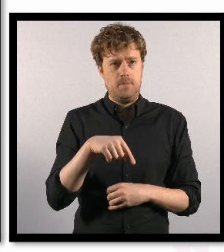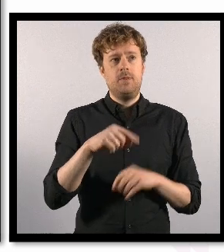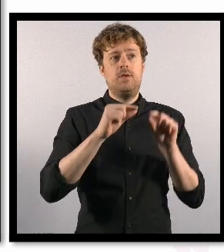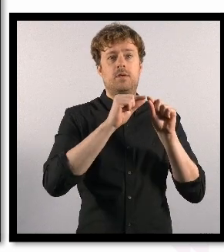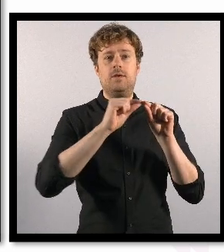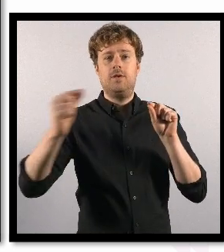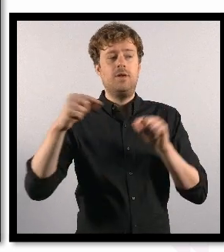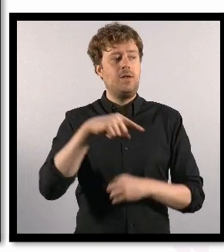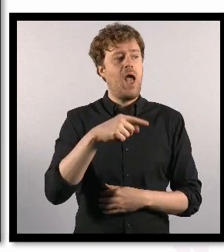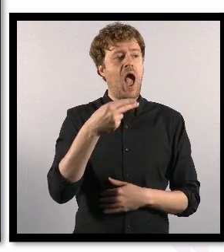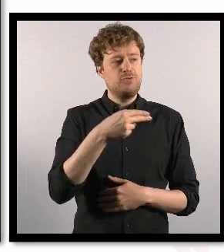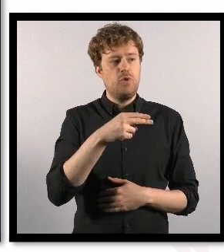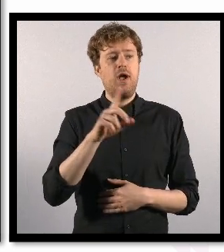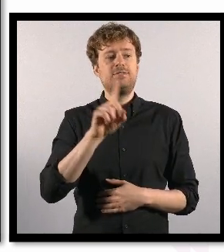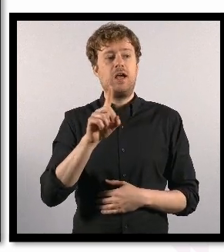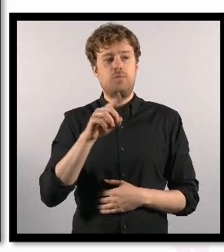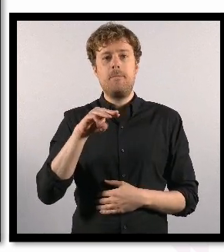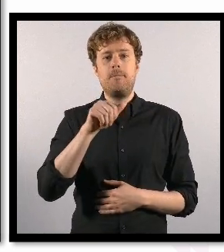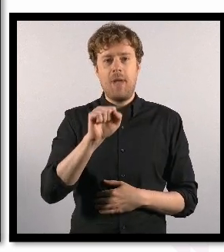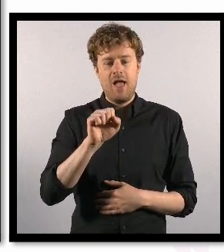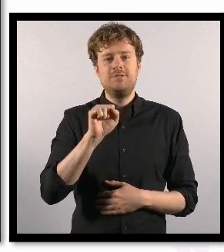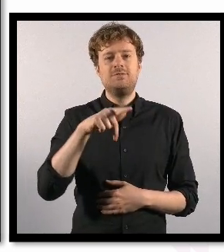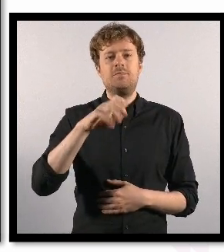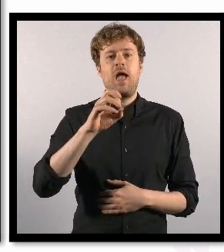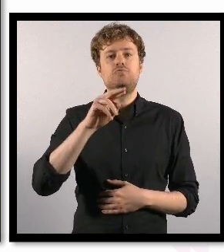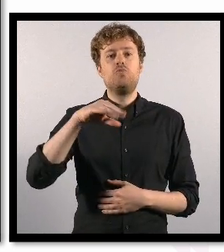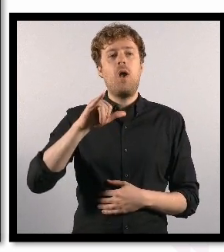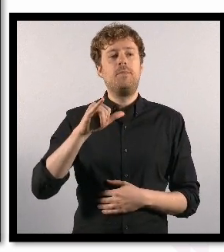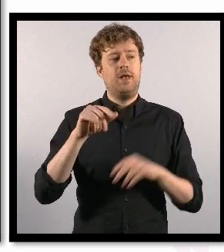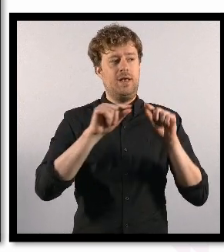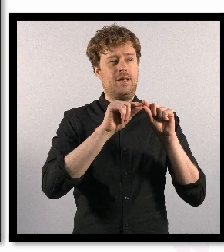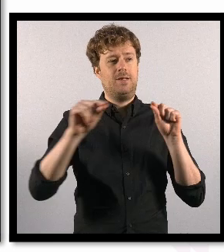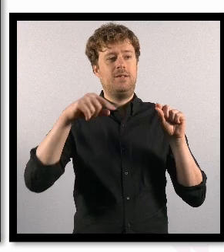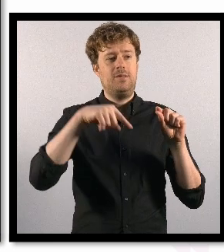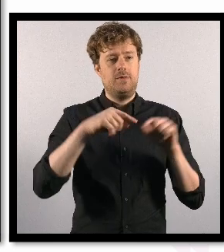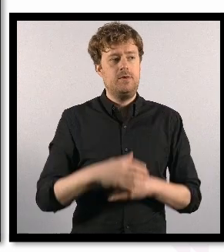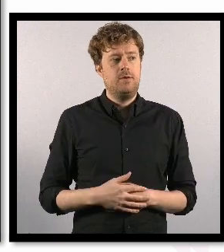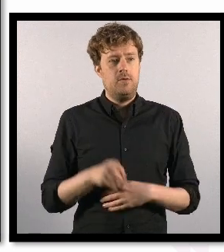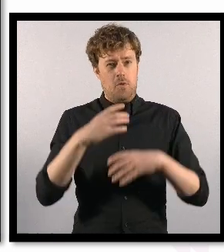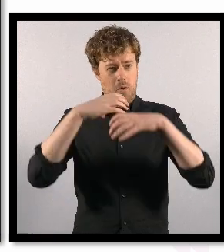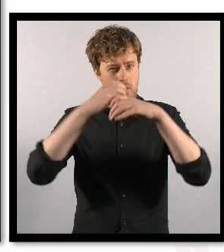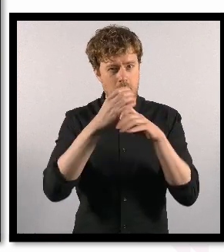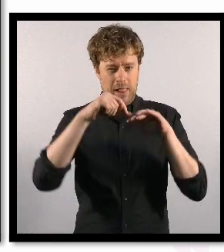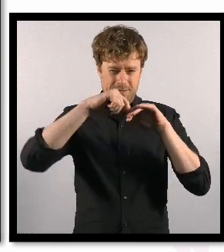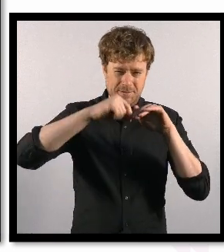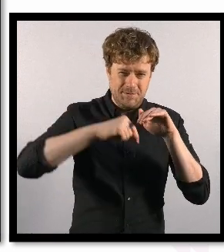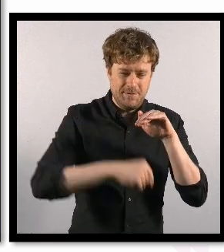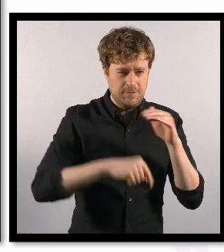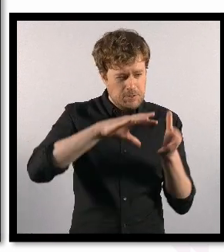field. When it is showing up, please tell me. I'll let you know. Okay, I think it's going now.